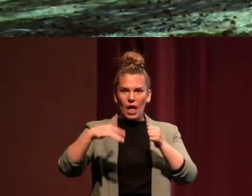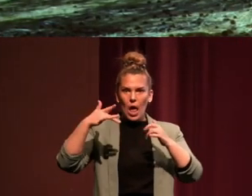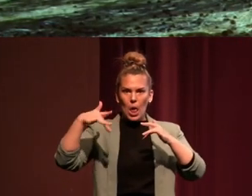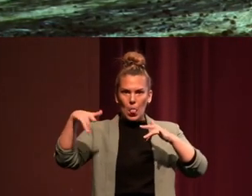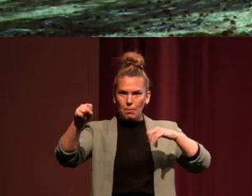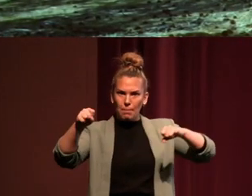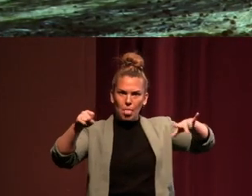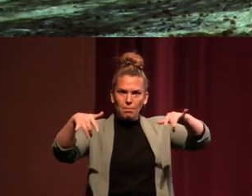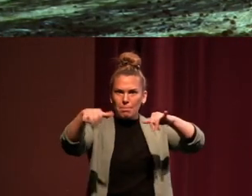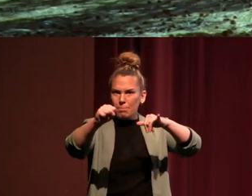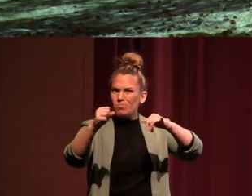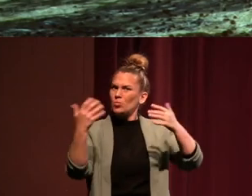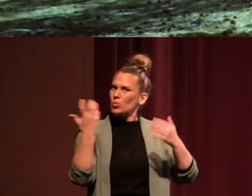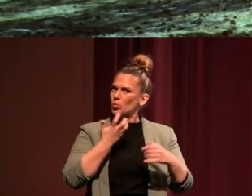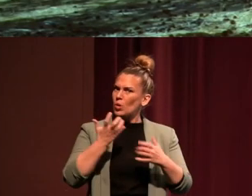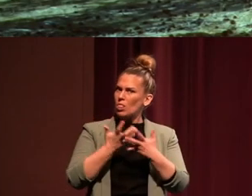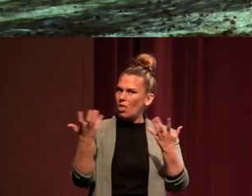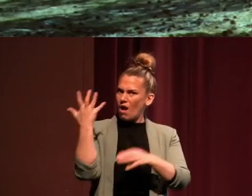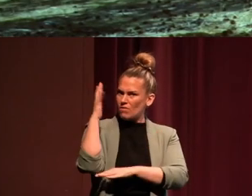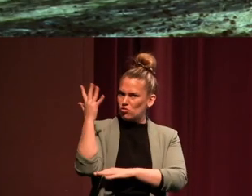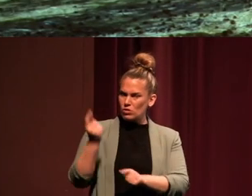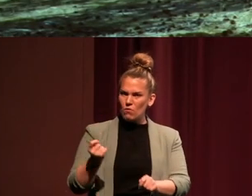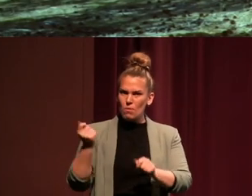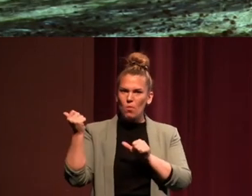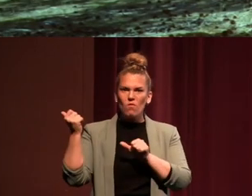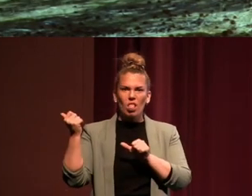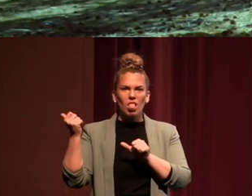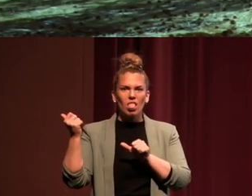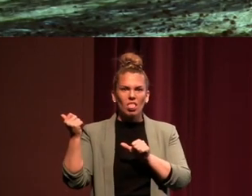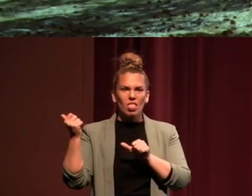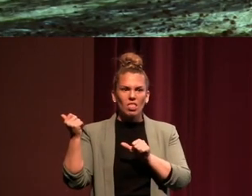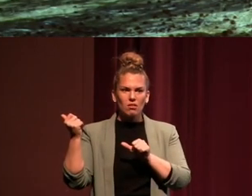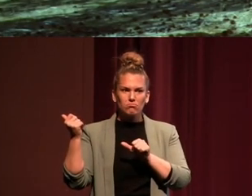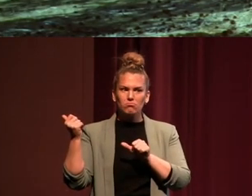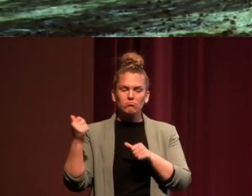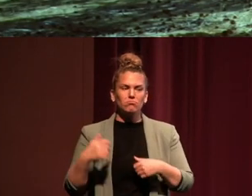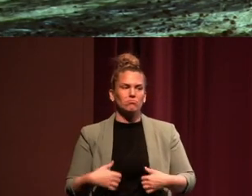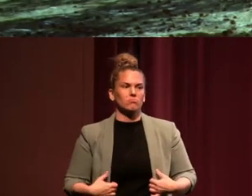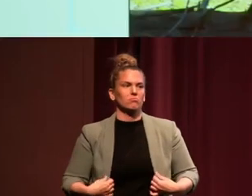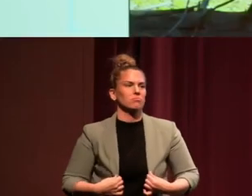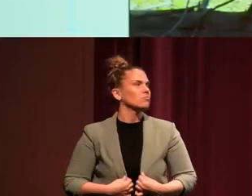Quite a bit of tree removal, a much more open forest.